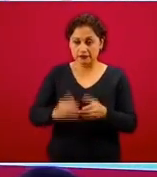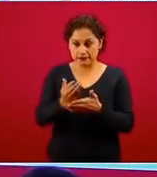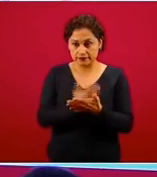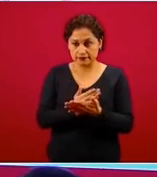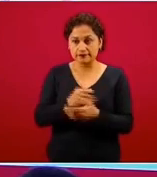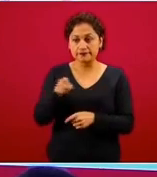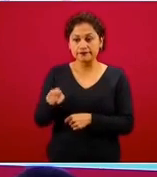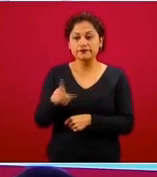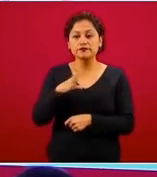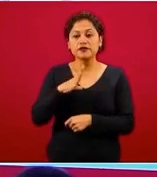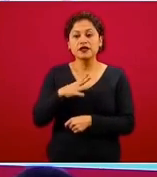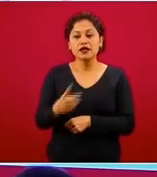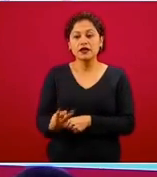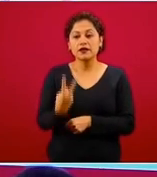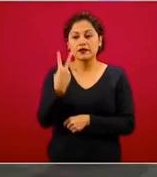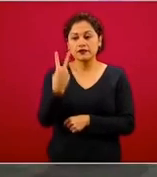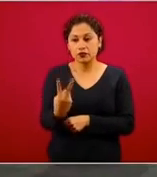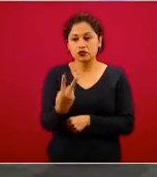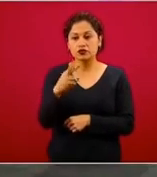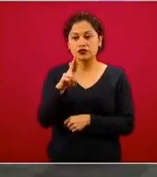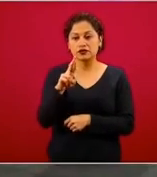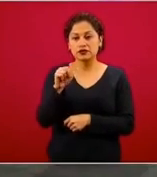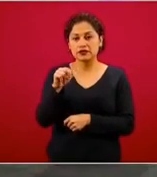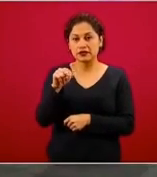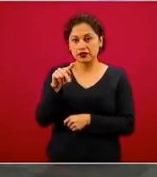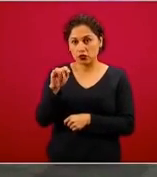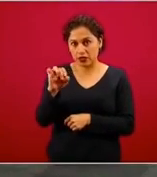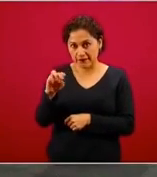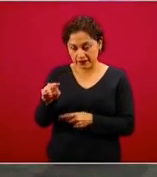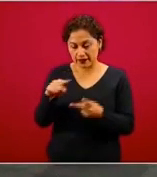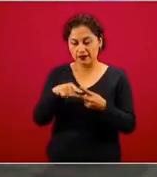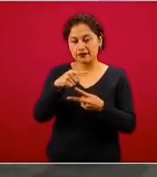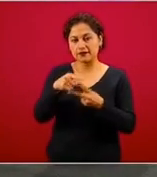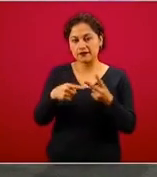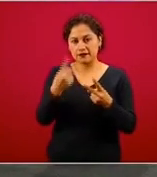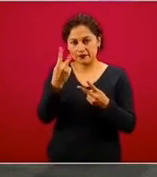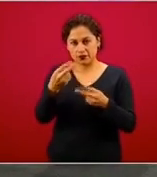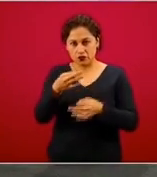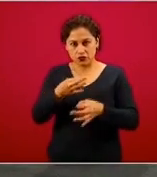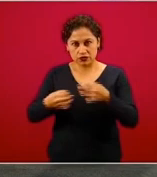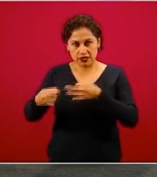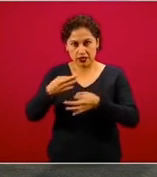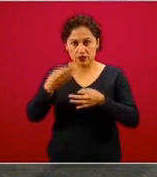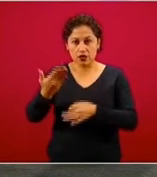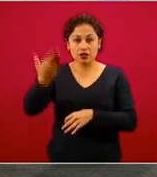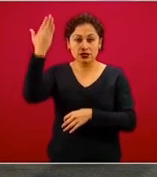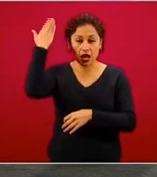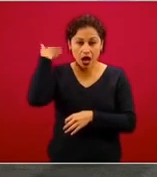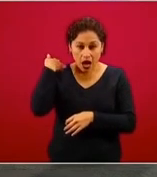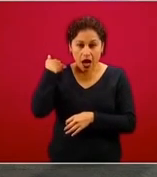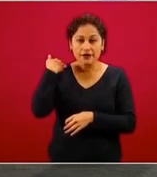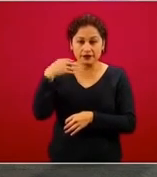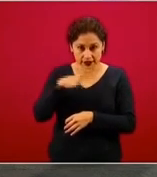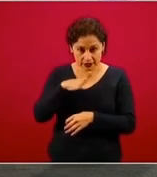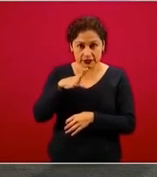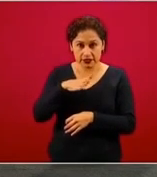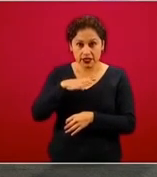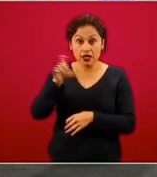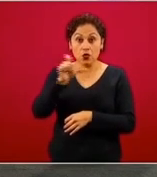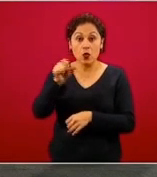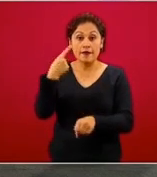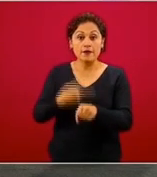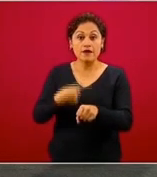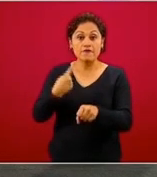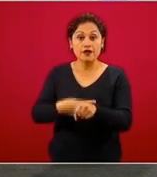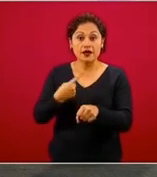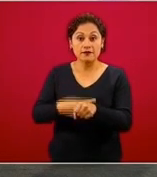have el a million ritonavir, que son copies dos within moléculas just que a se day. han usado So we want en to otras prevent that situaciones, replication digamos, en from otro tiempo. happening Y if después we el segundo,